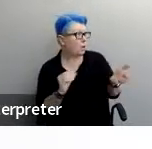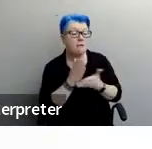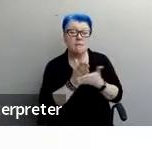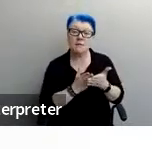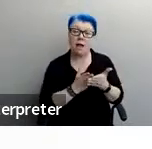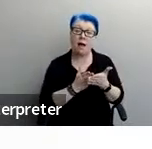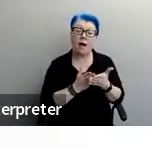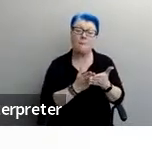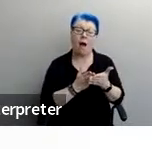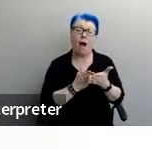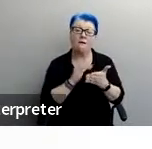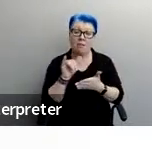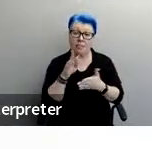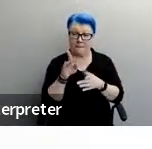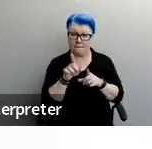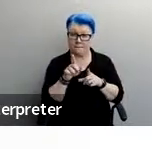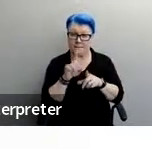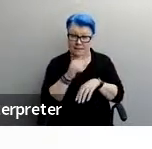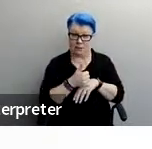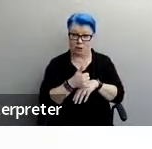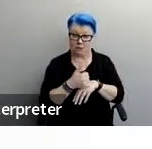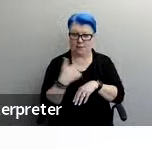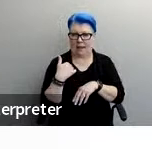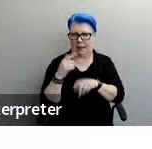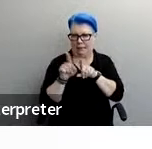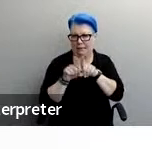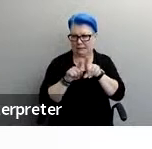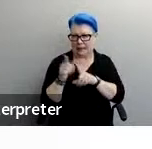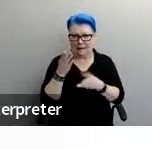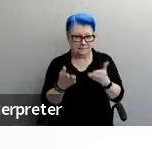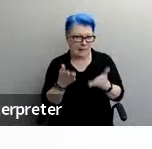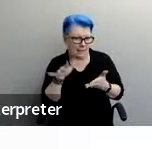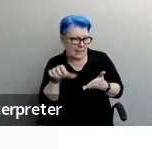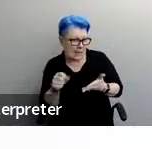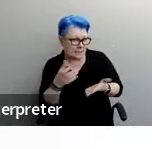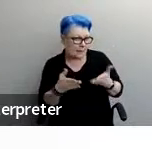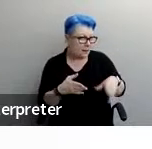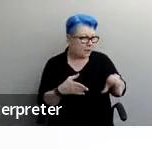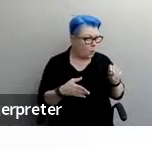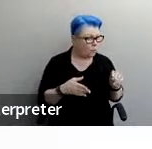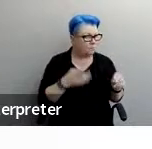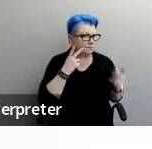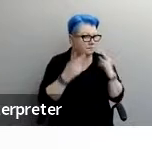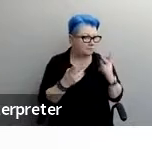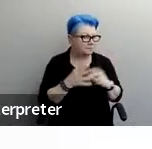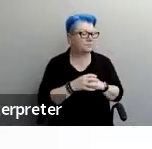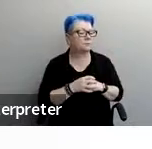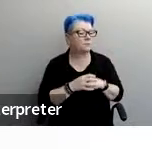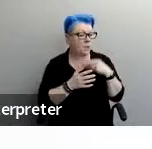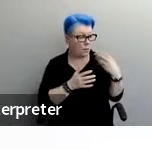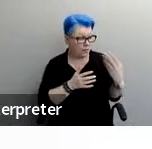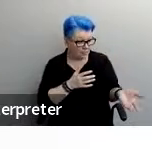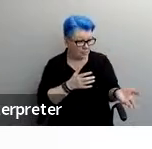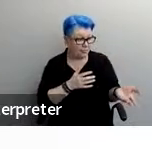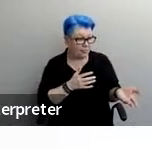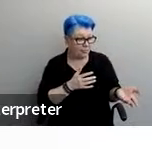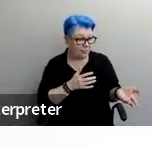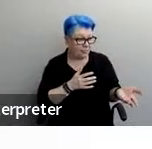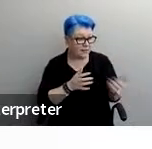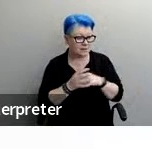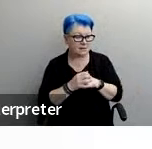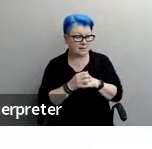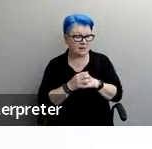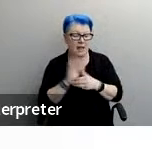positions that had the asterisks may or may not, those are still kind of pending review. So this 54.5 is probably a number that we'll bring back to